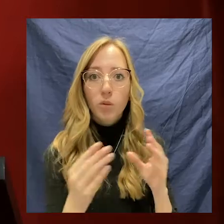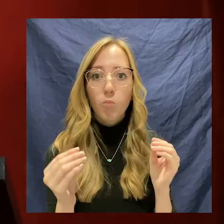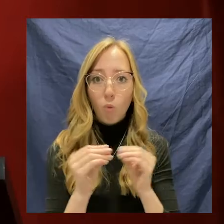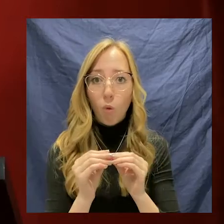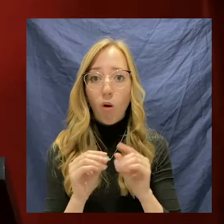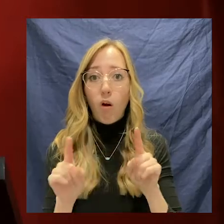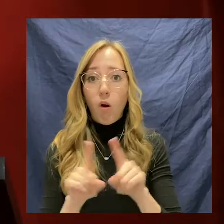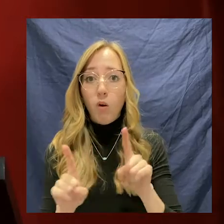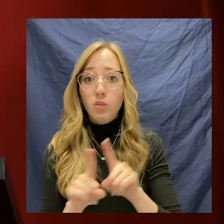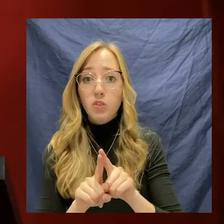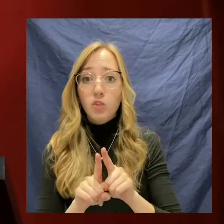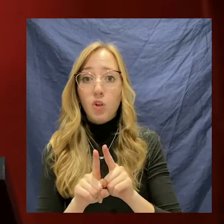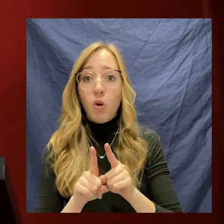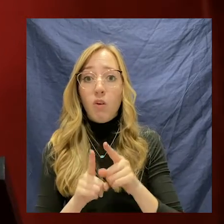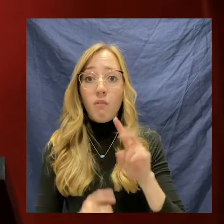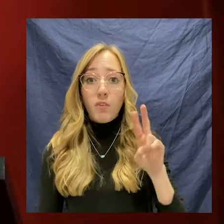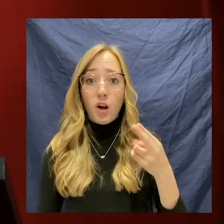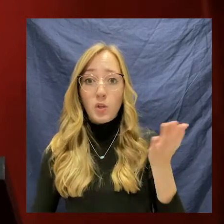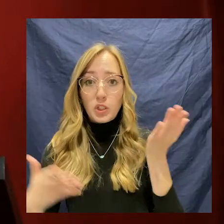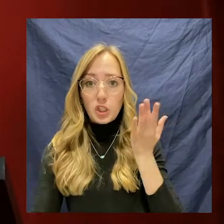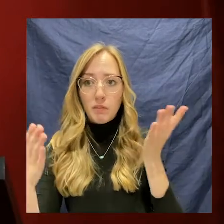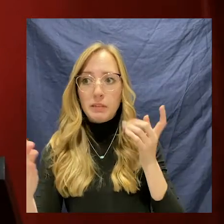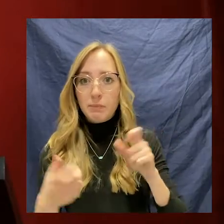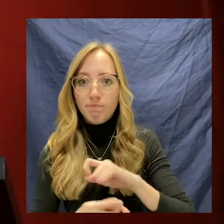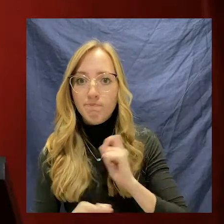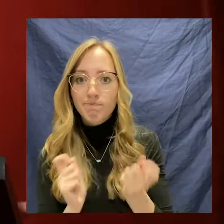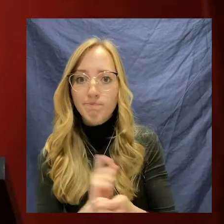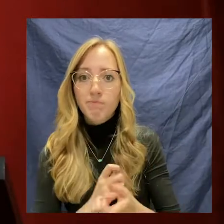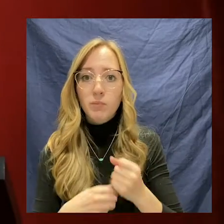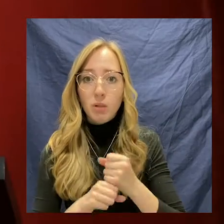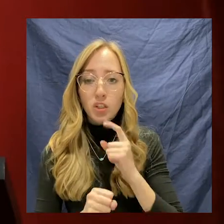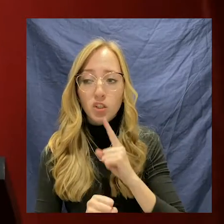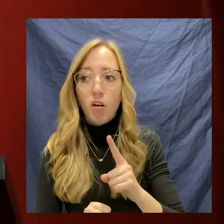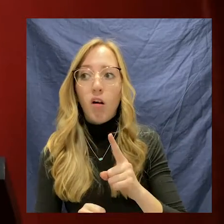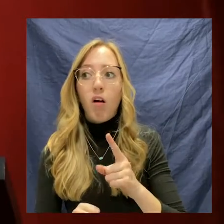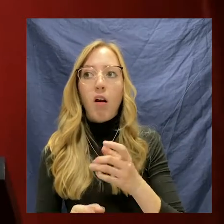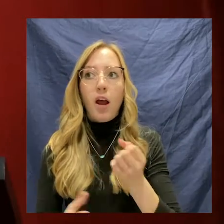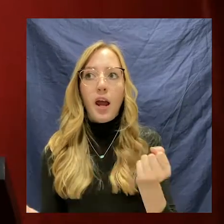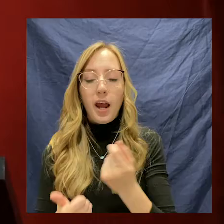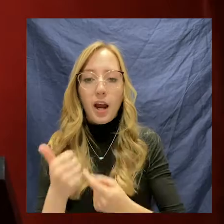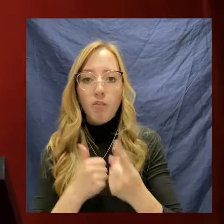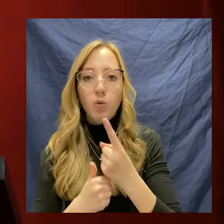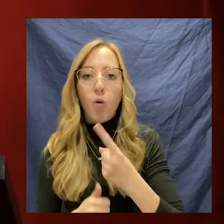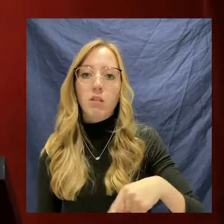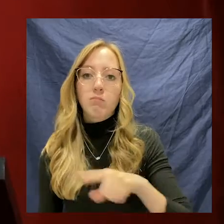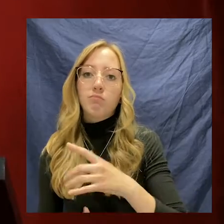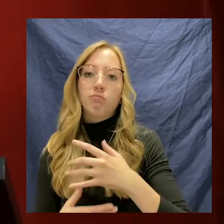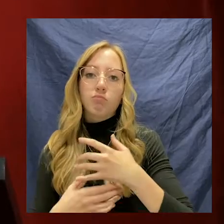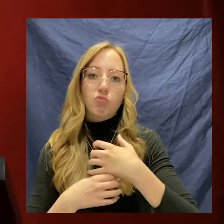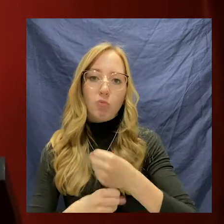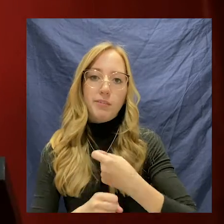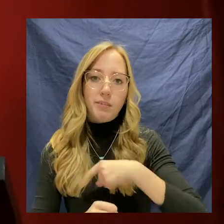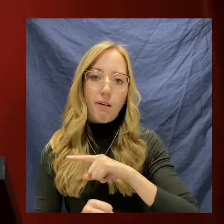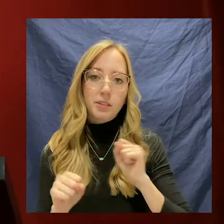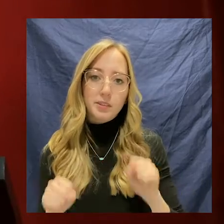House's services that will allow us to be a trusted partner to all survivors